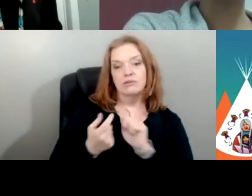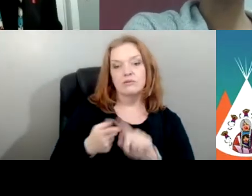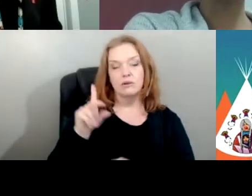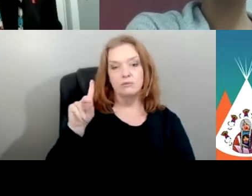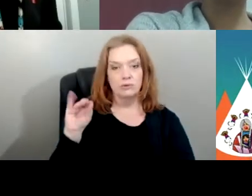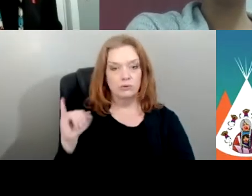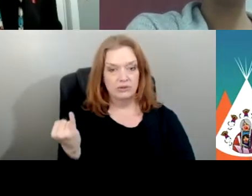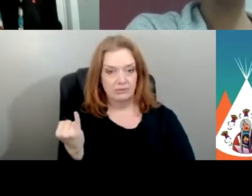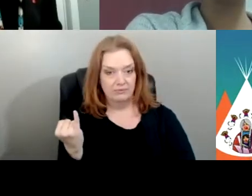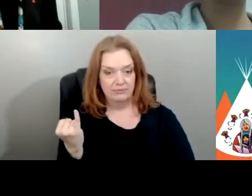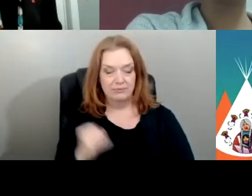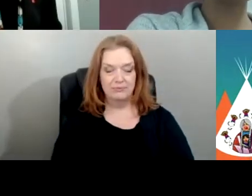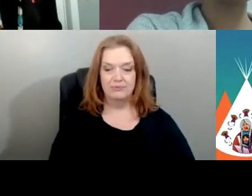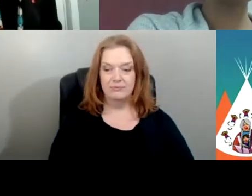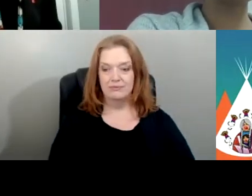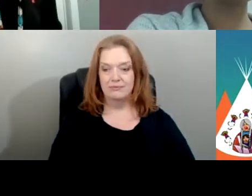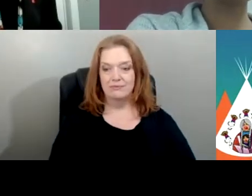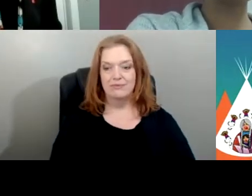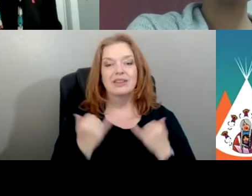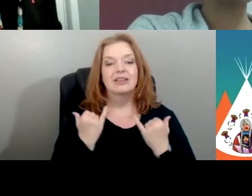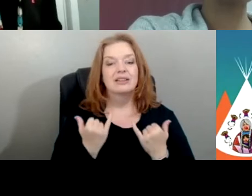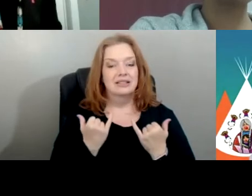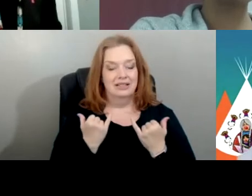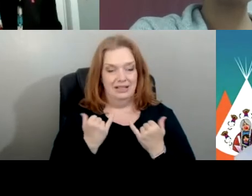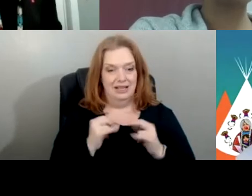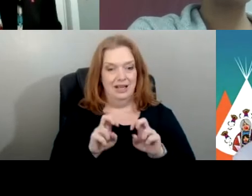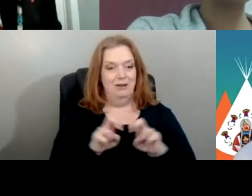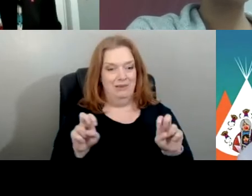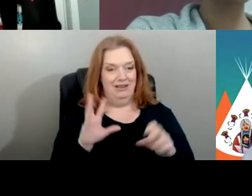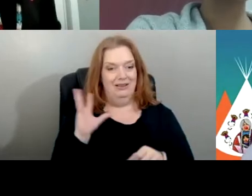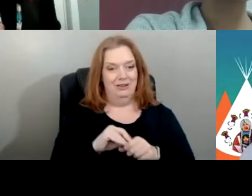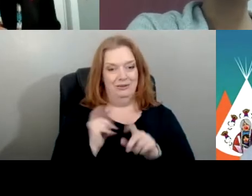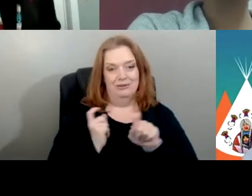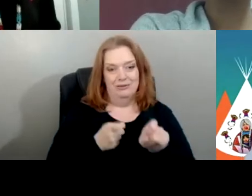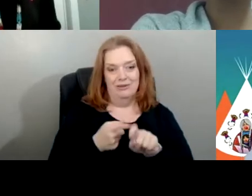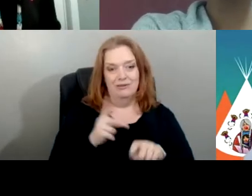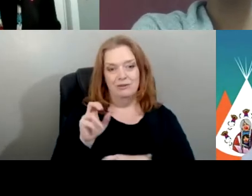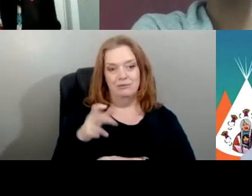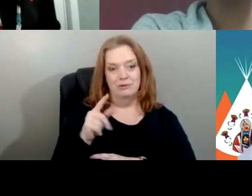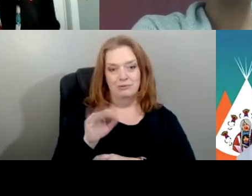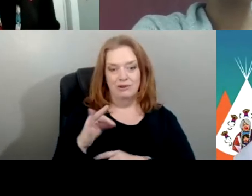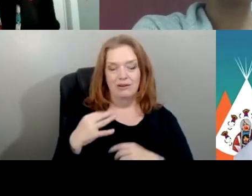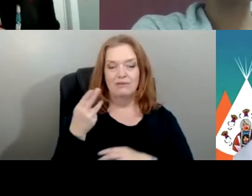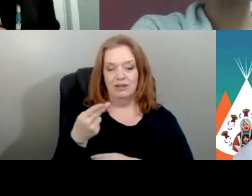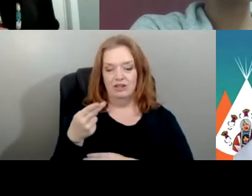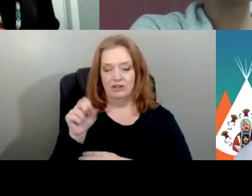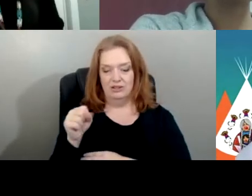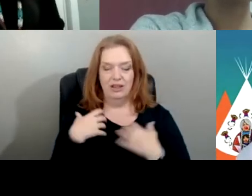well. Today's particular panel also has contributions from the Department of Health and Human